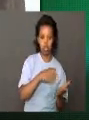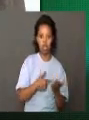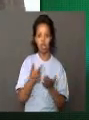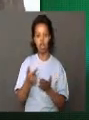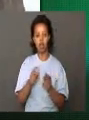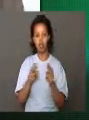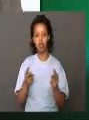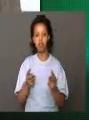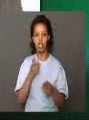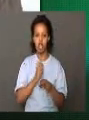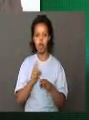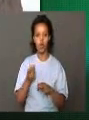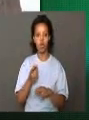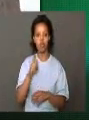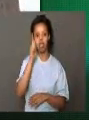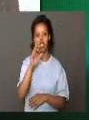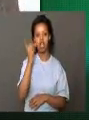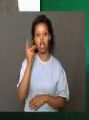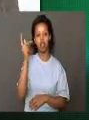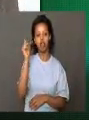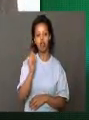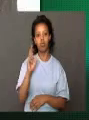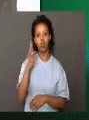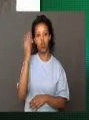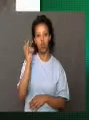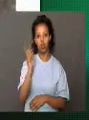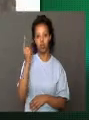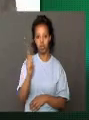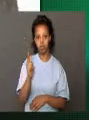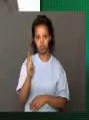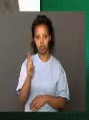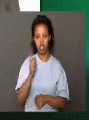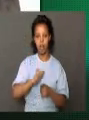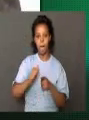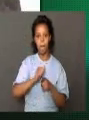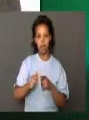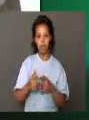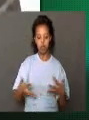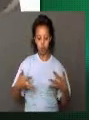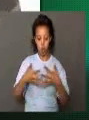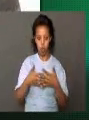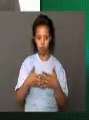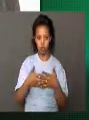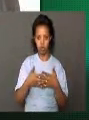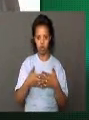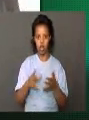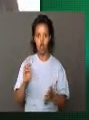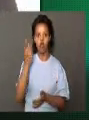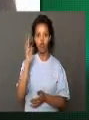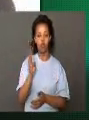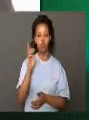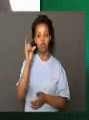nitrogen, phosphorus, and metal compounds, as well as